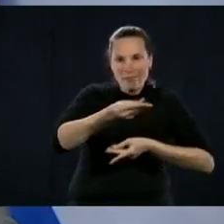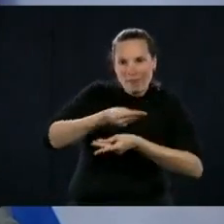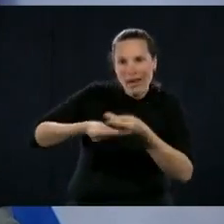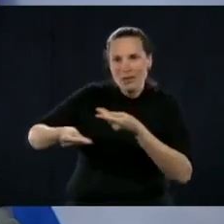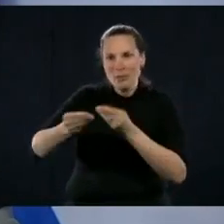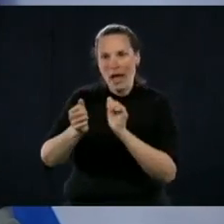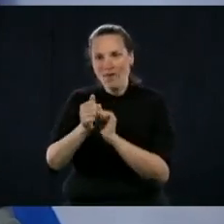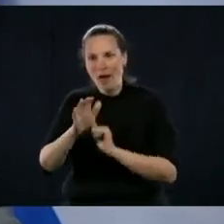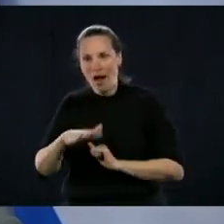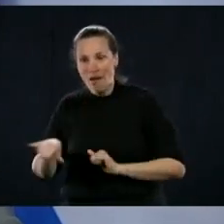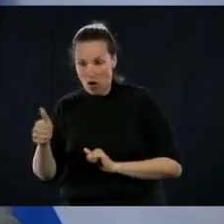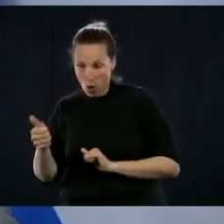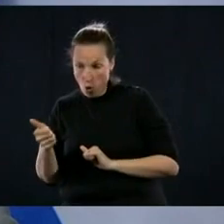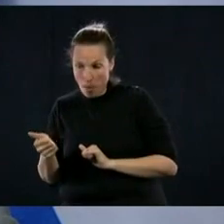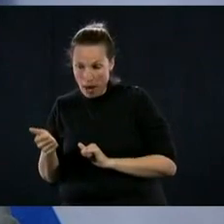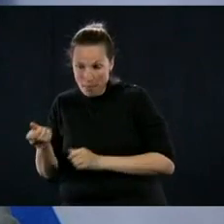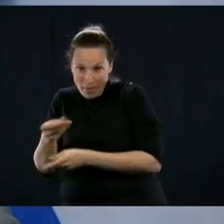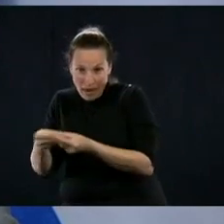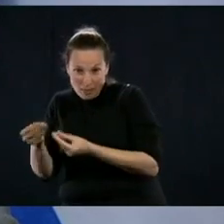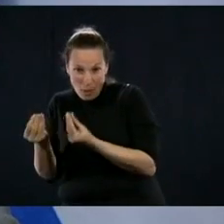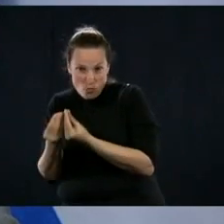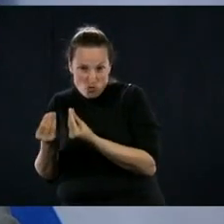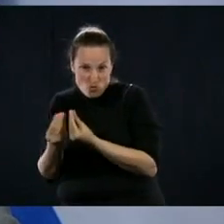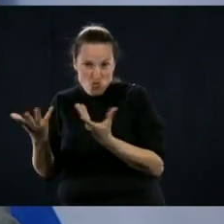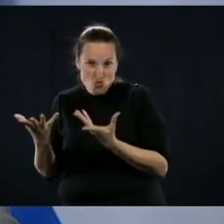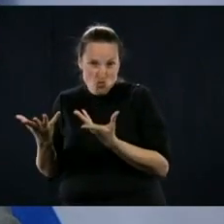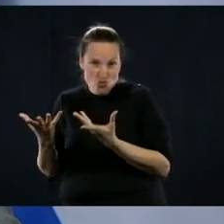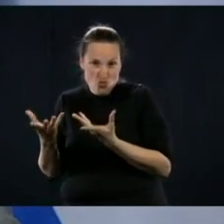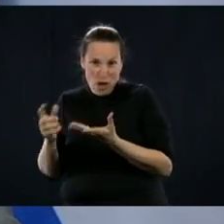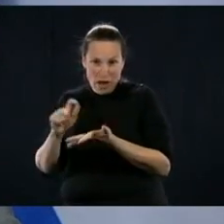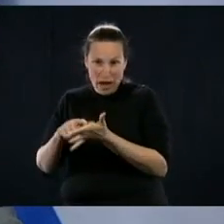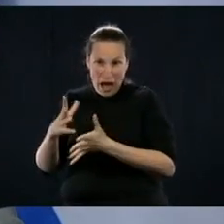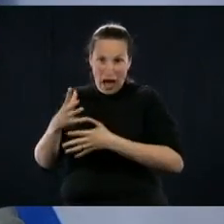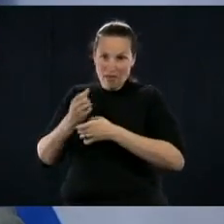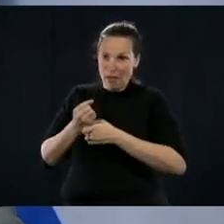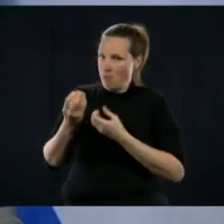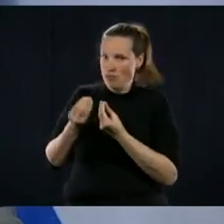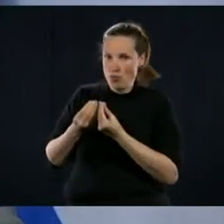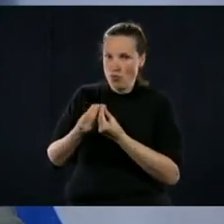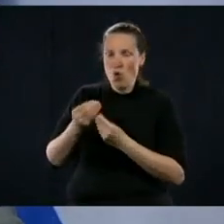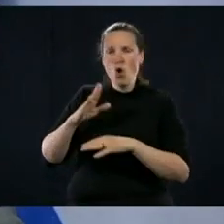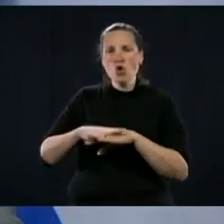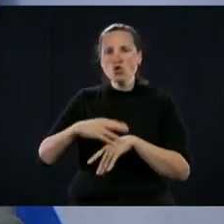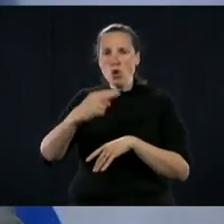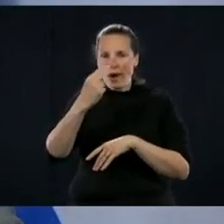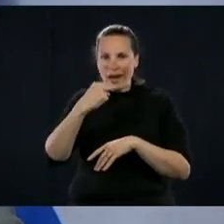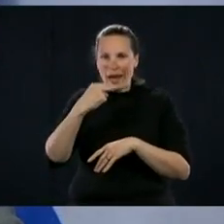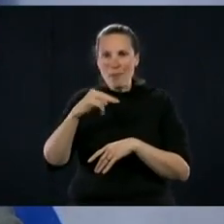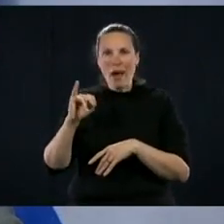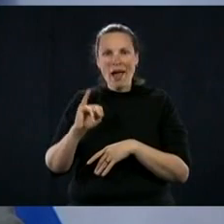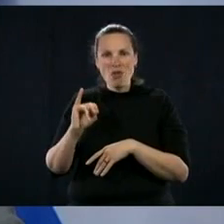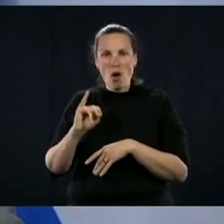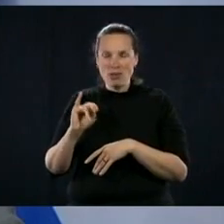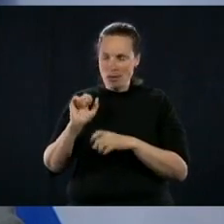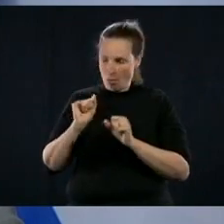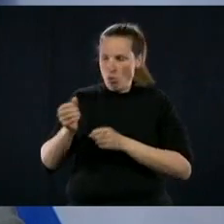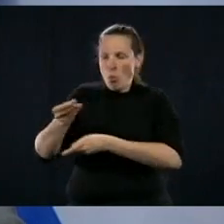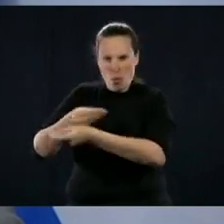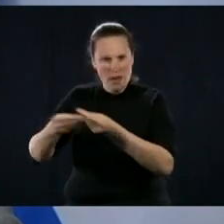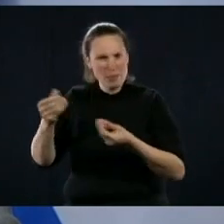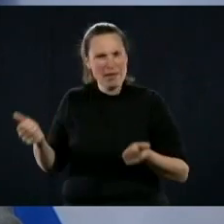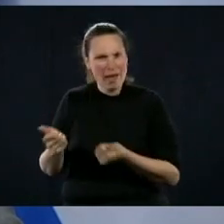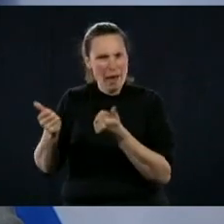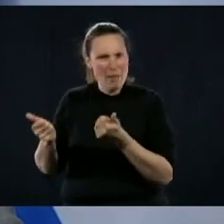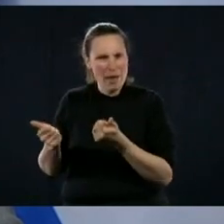the transmission as related to children. Do they transmit a lot or not? Usually with influenza, we say that they transmit a lot, but now there seems to